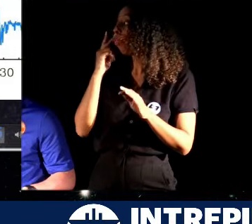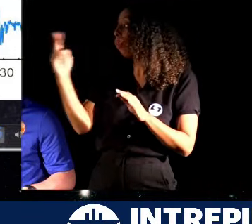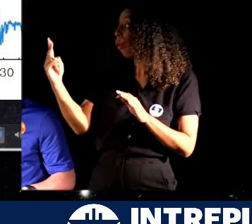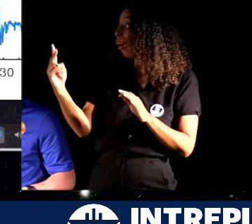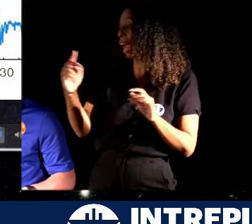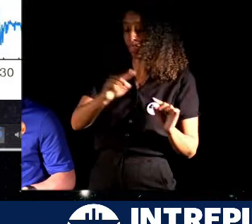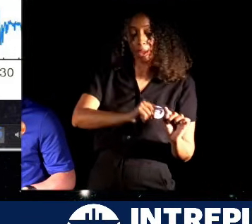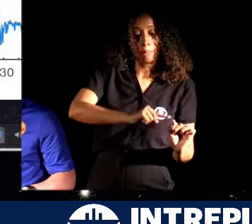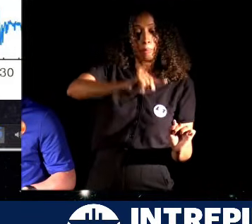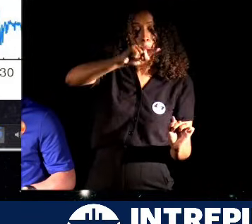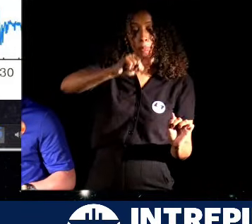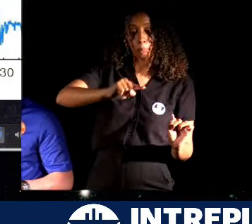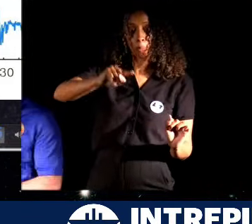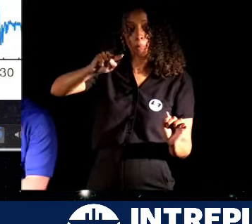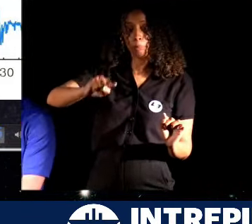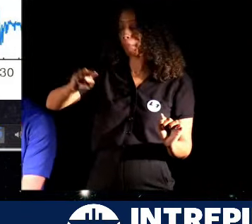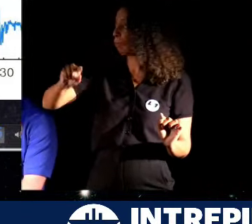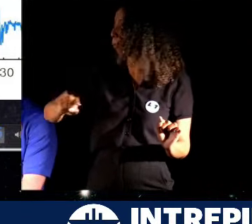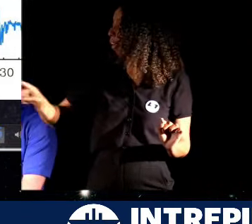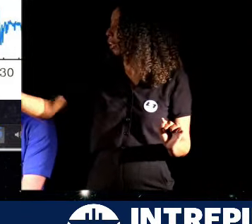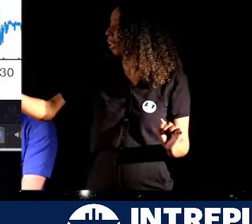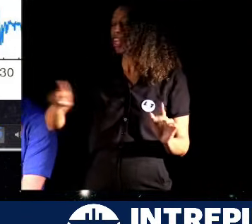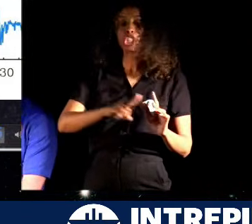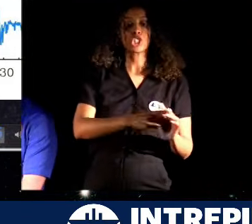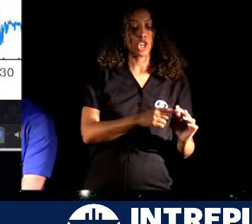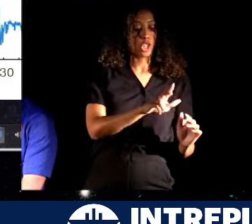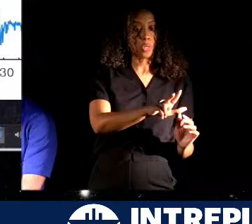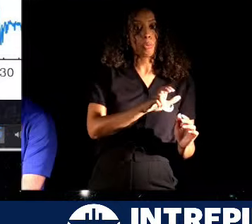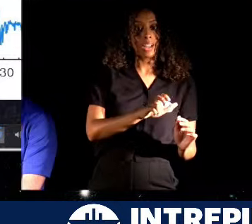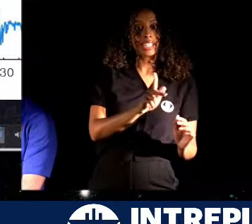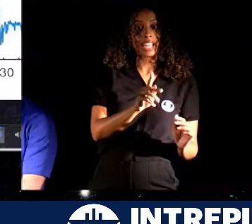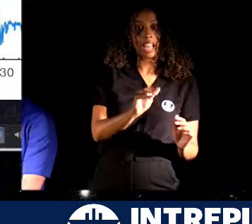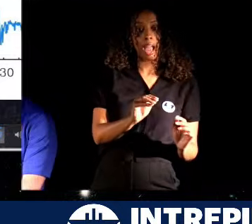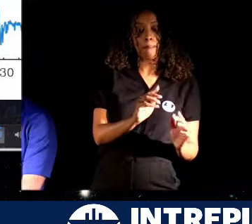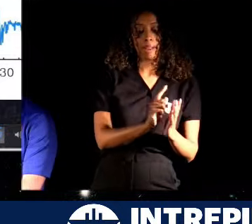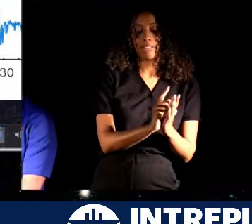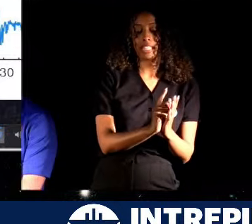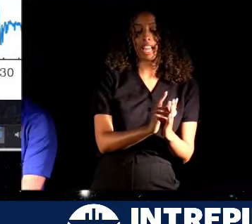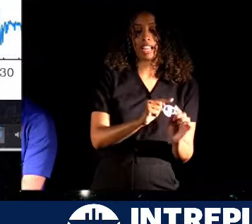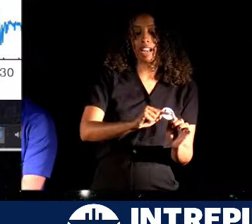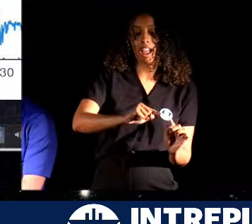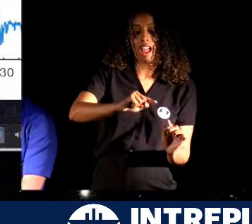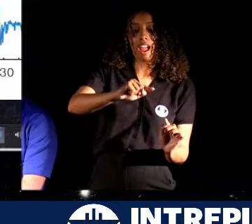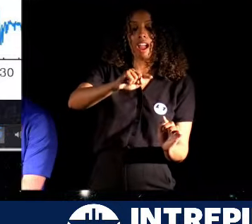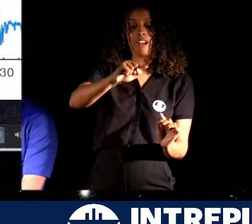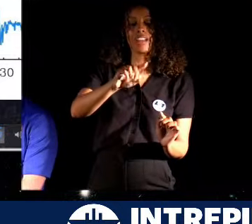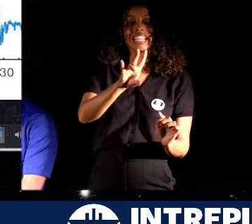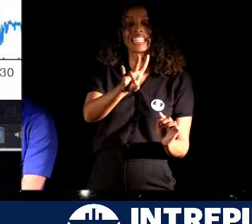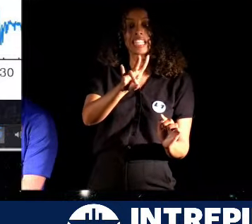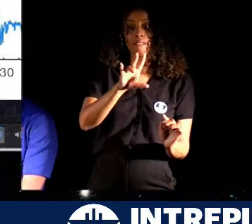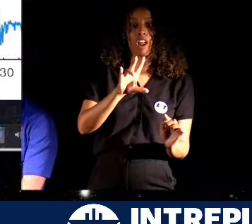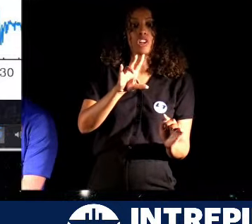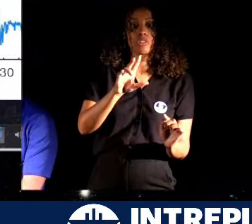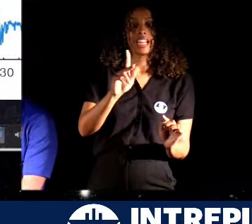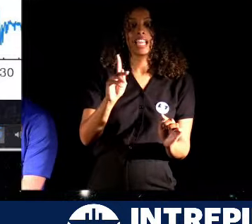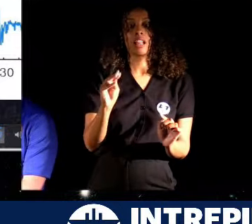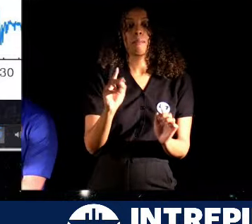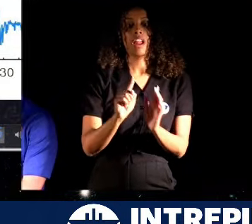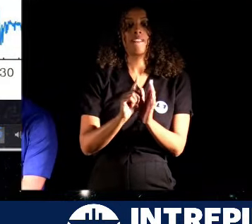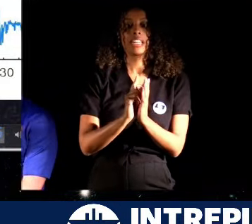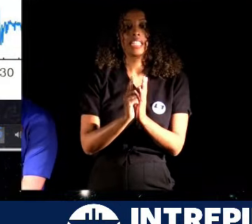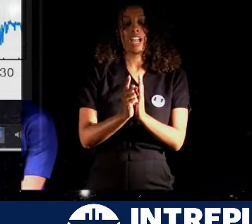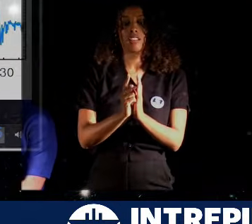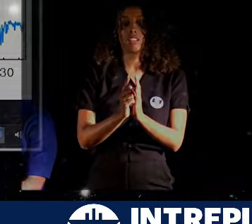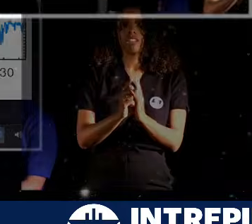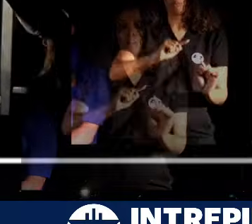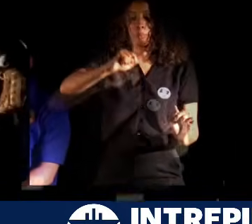plasma. Here it's about 300 kilometers per second. Here it's almost 700 kilometers per second. So